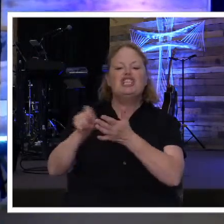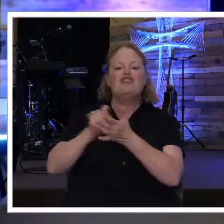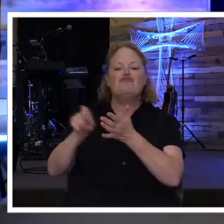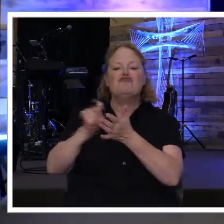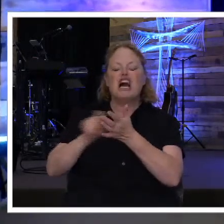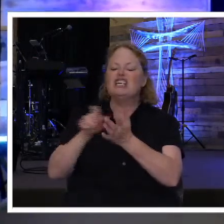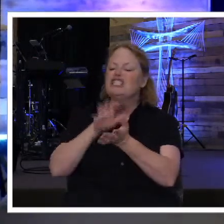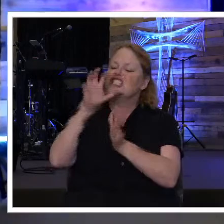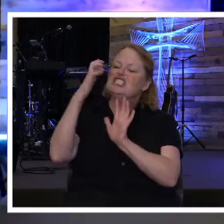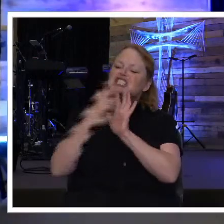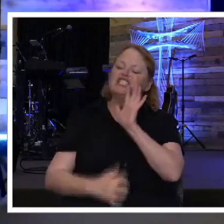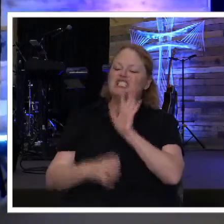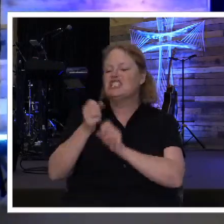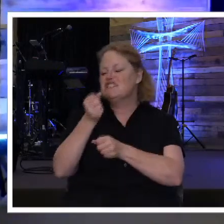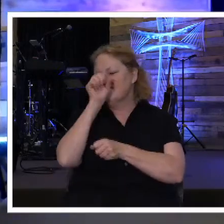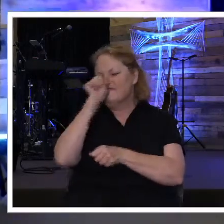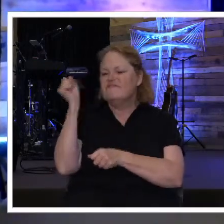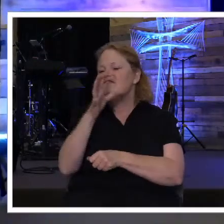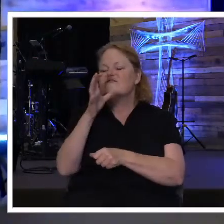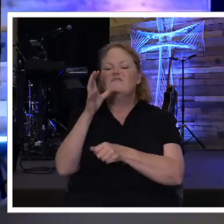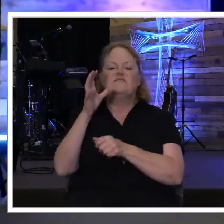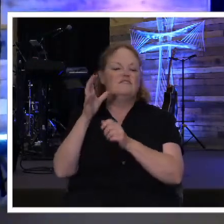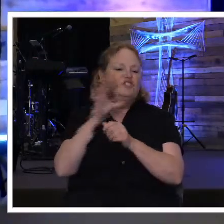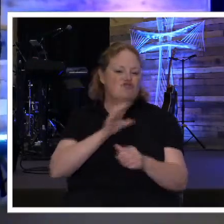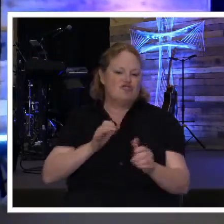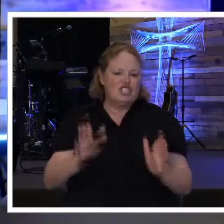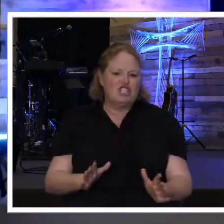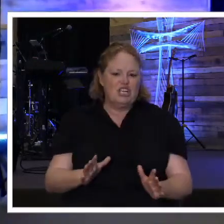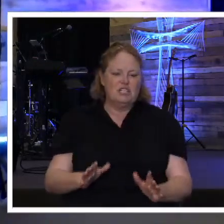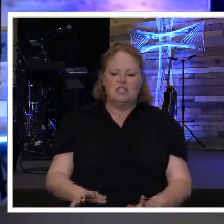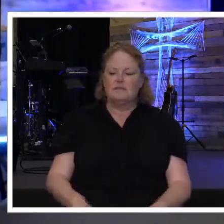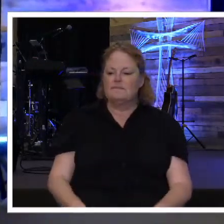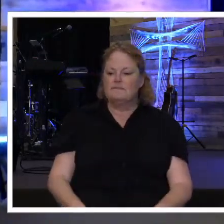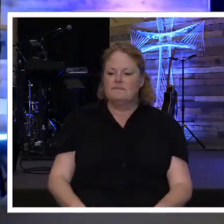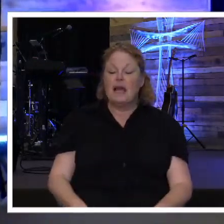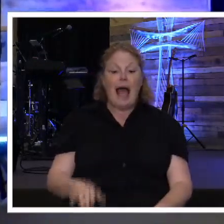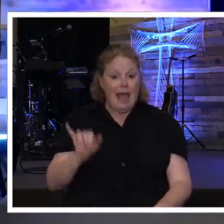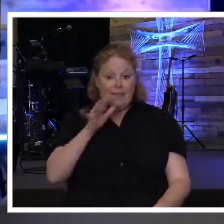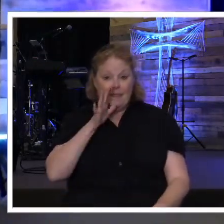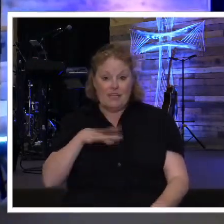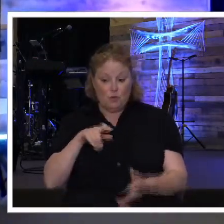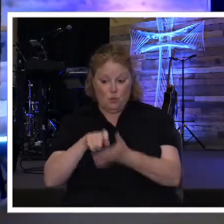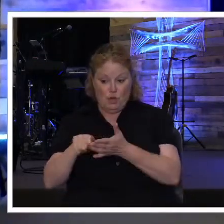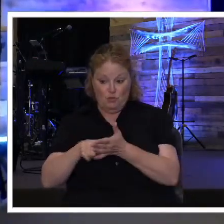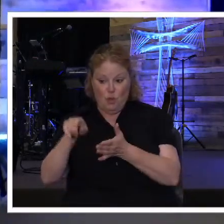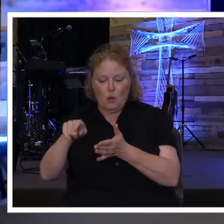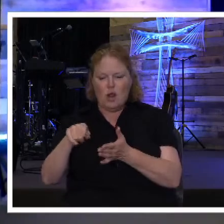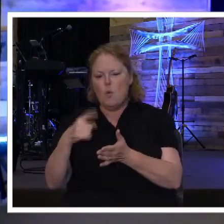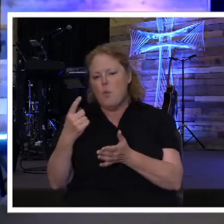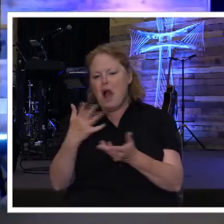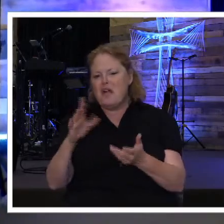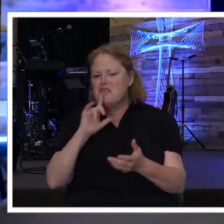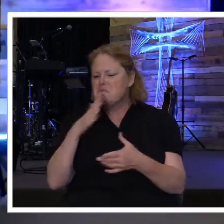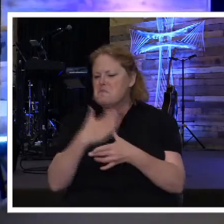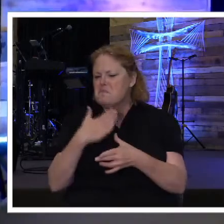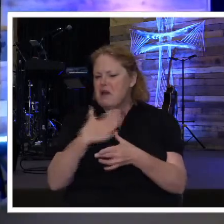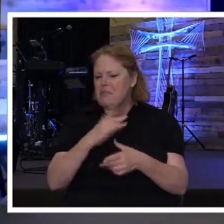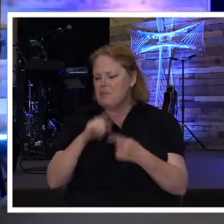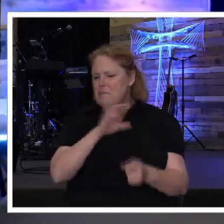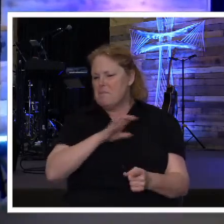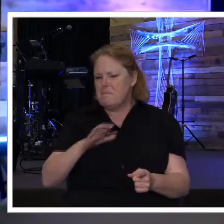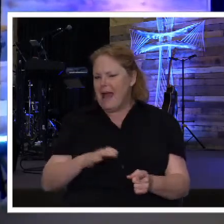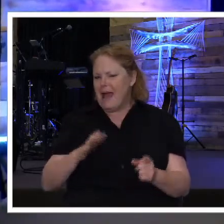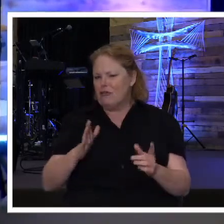disdain of Christianity. And she wrote this: "Of all of the elements of Christianity, the most repugnant is